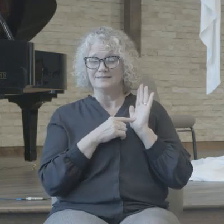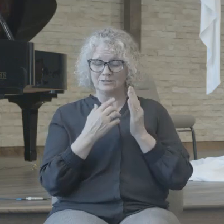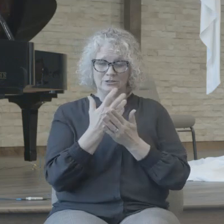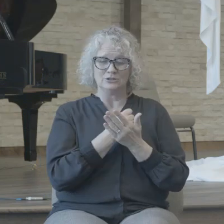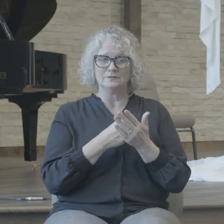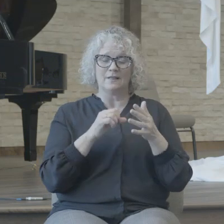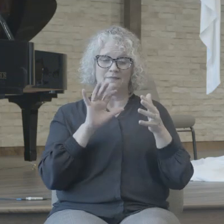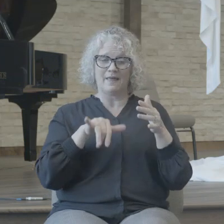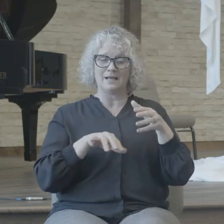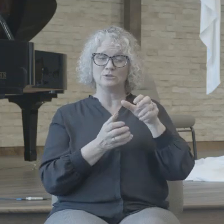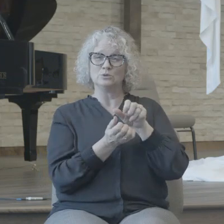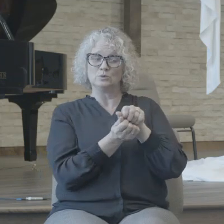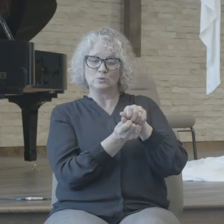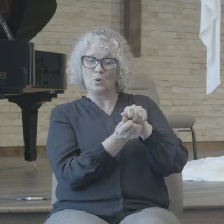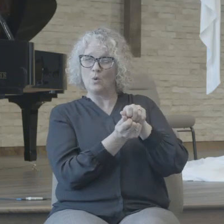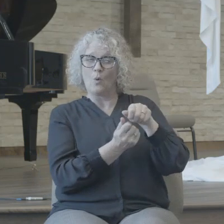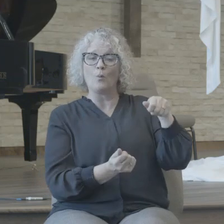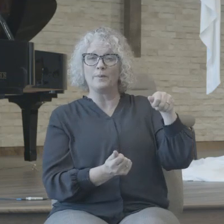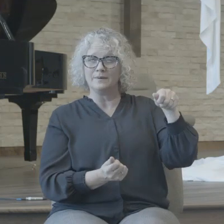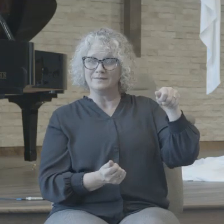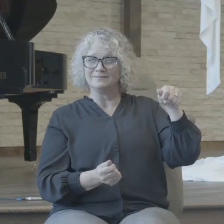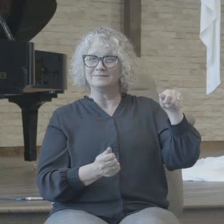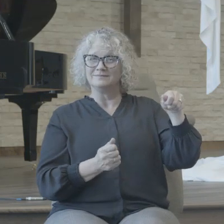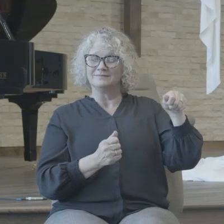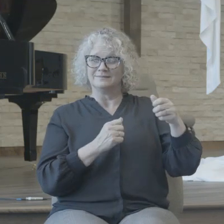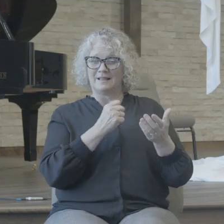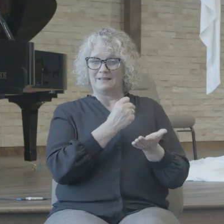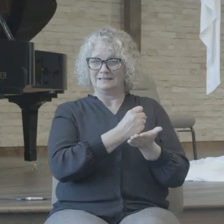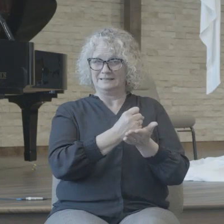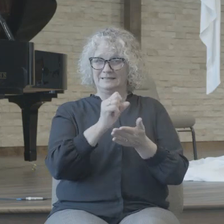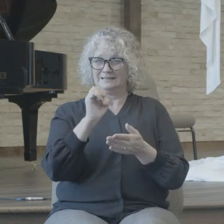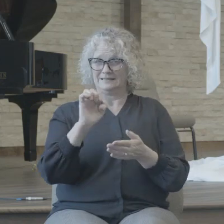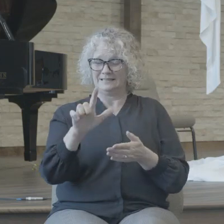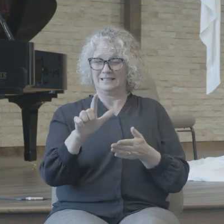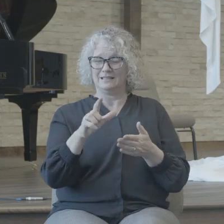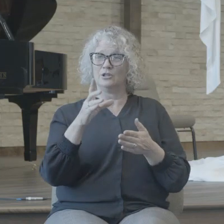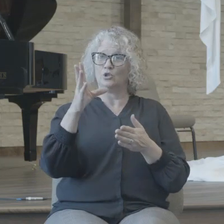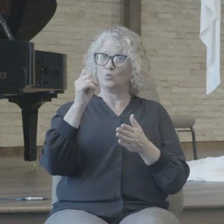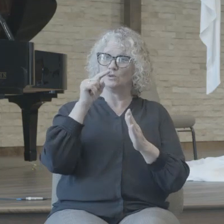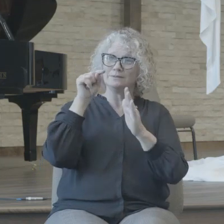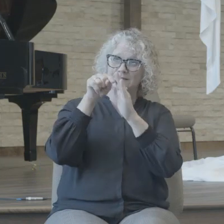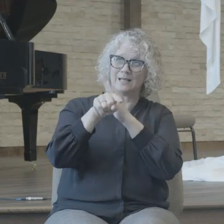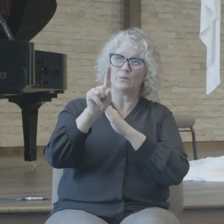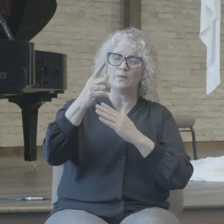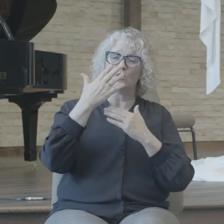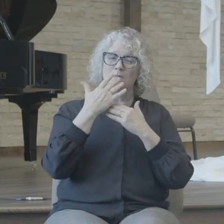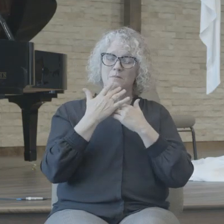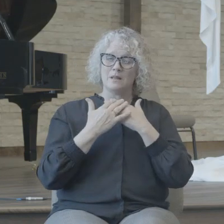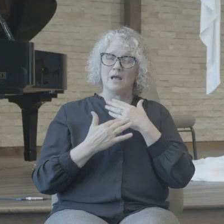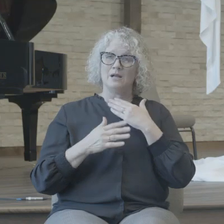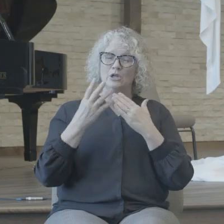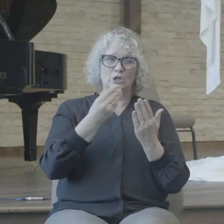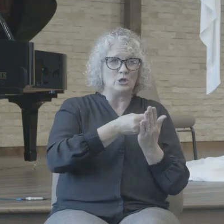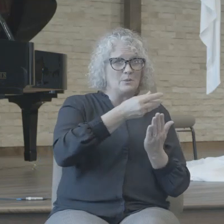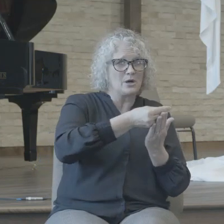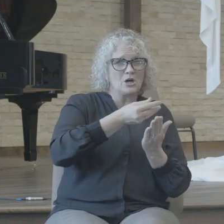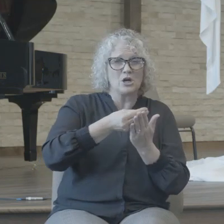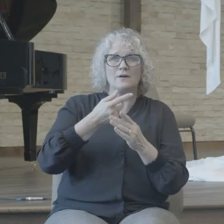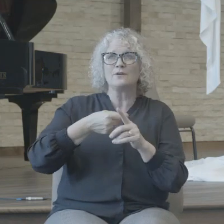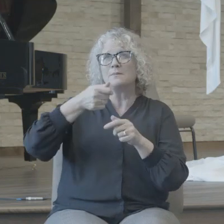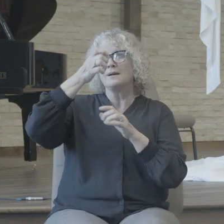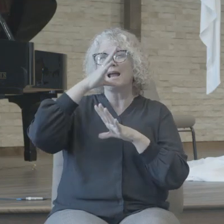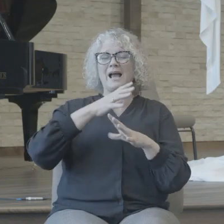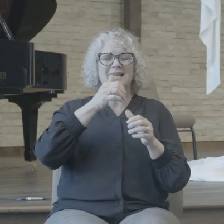its seals, because you were slain, and with your blood you purchased for God persons from every